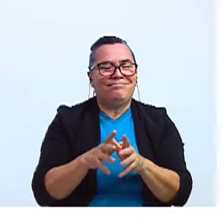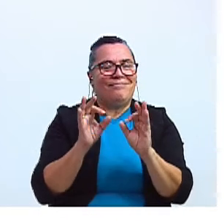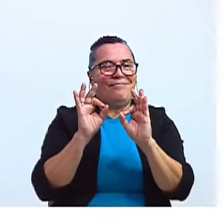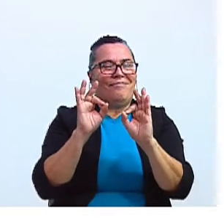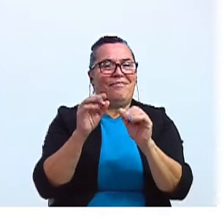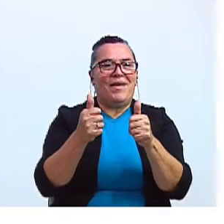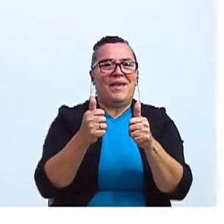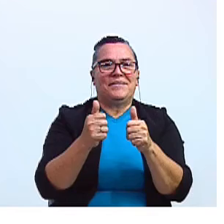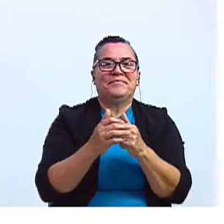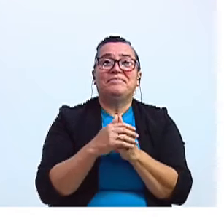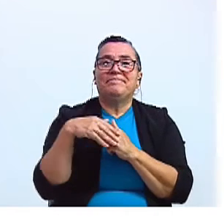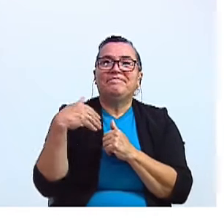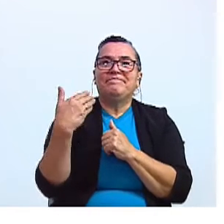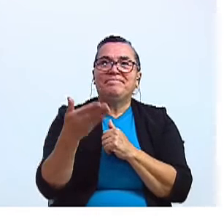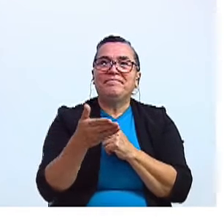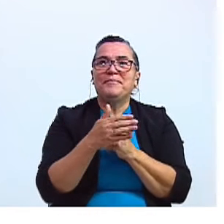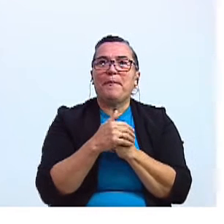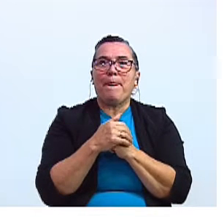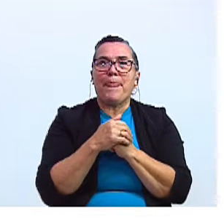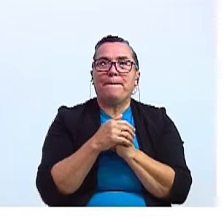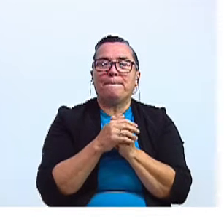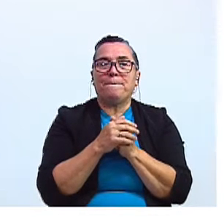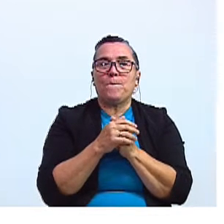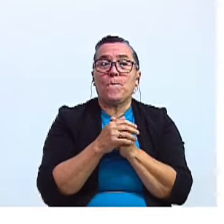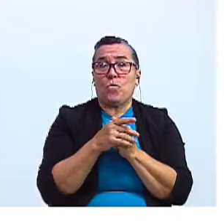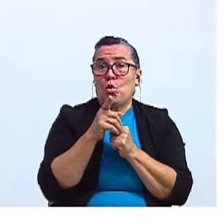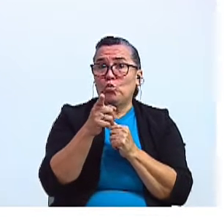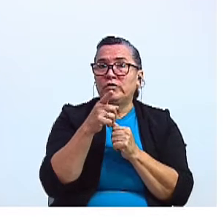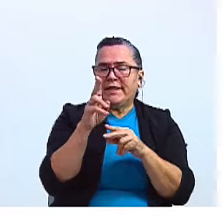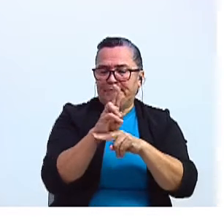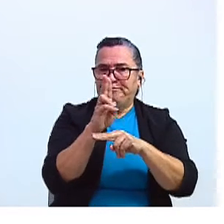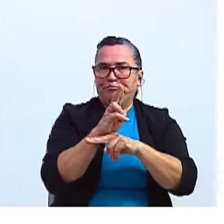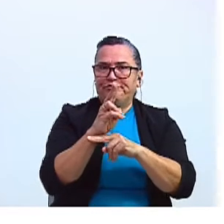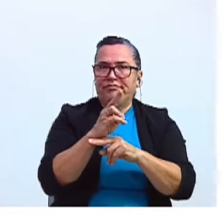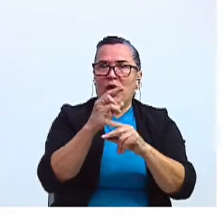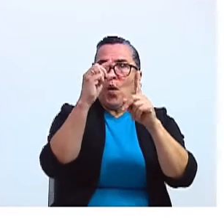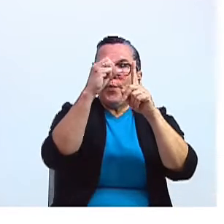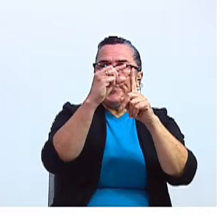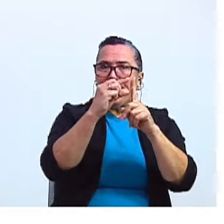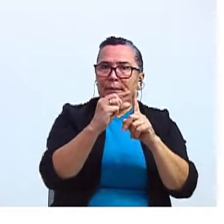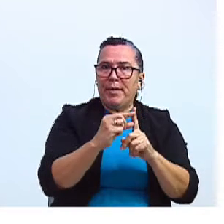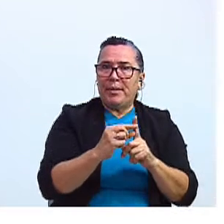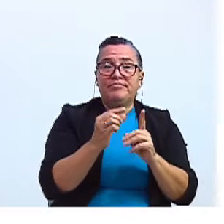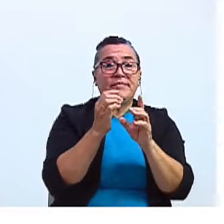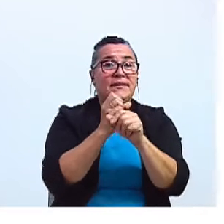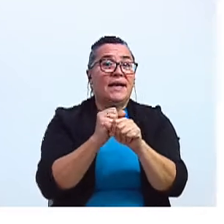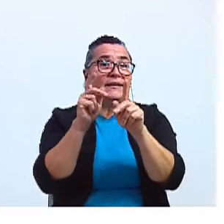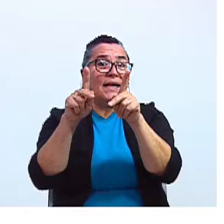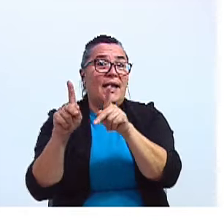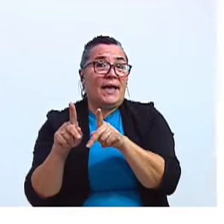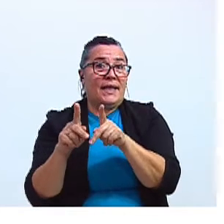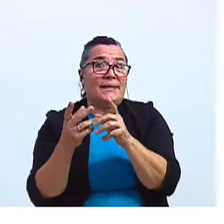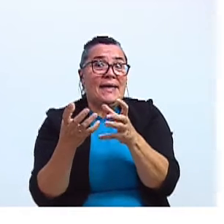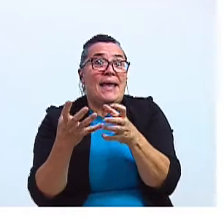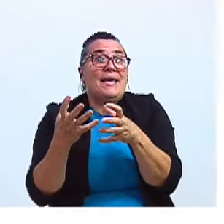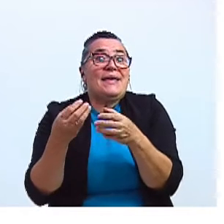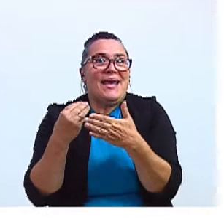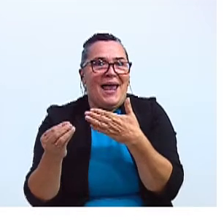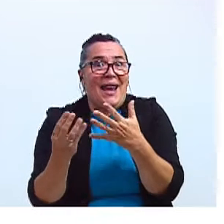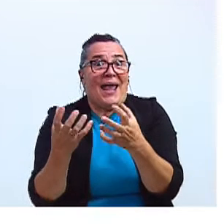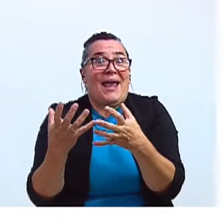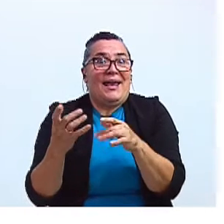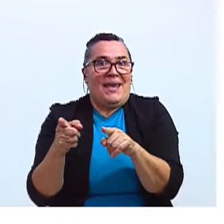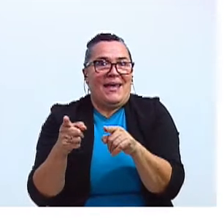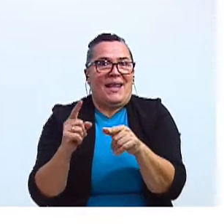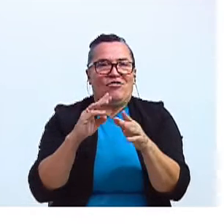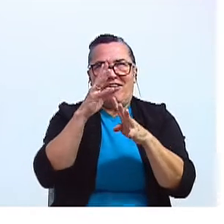Good. Next one. Okay, you are going to use words that make people want to buy it. And